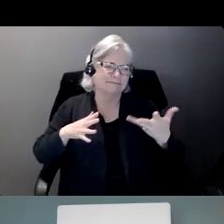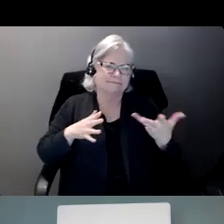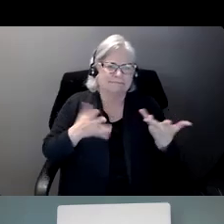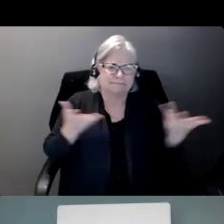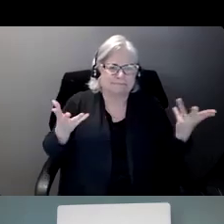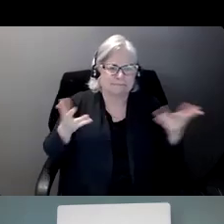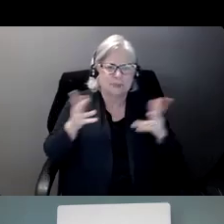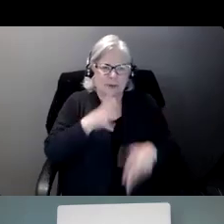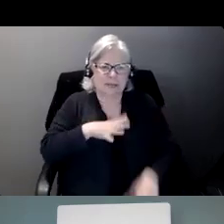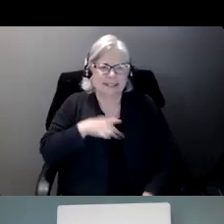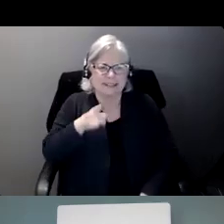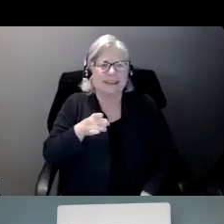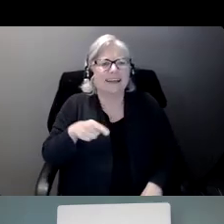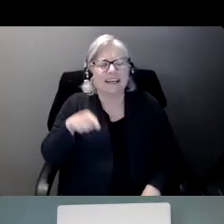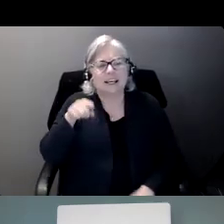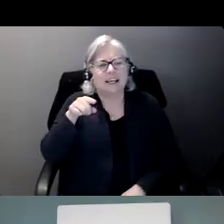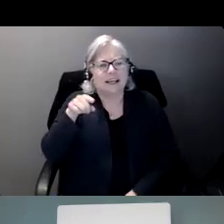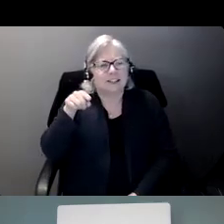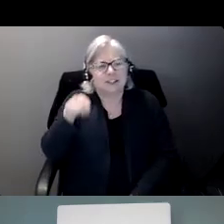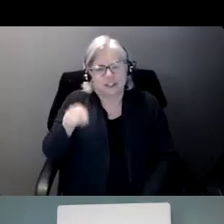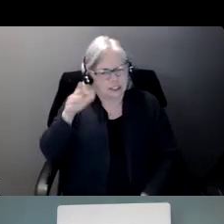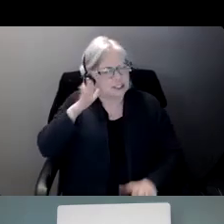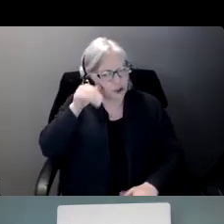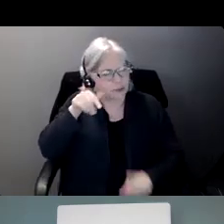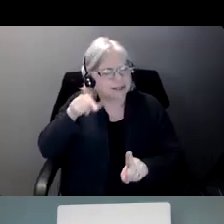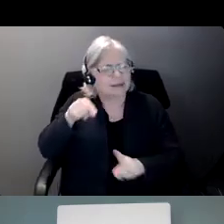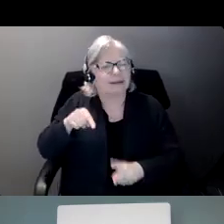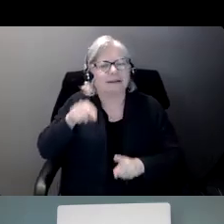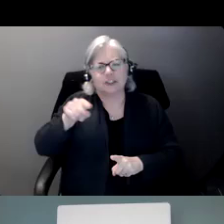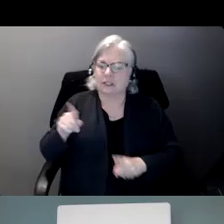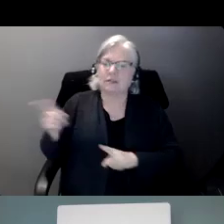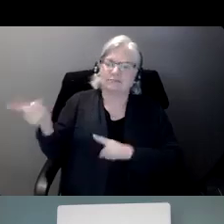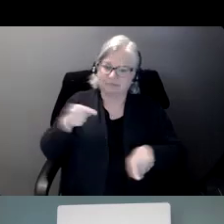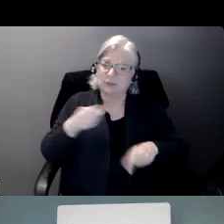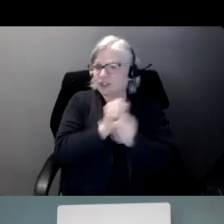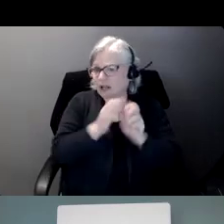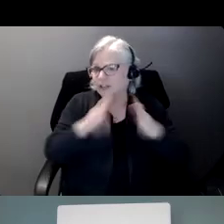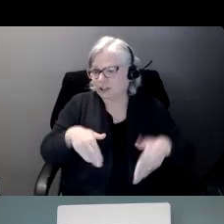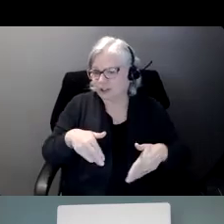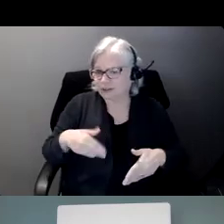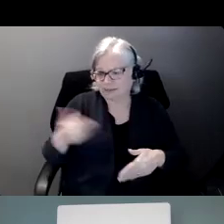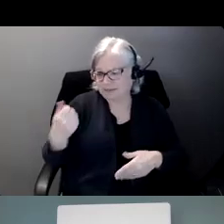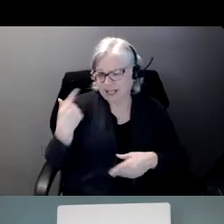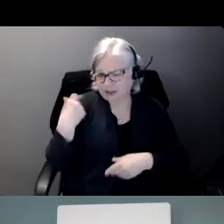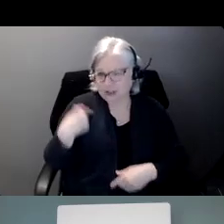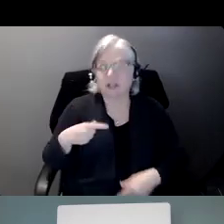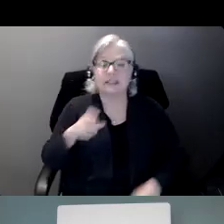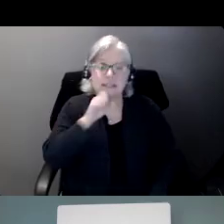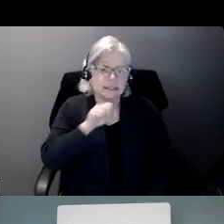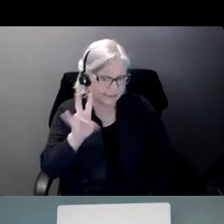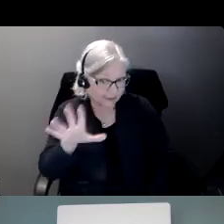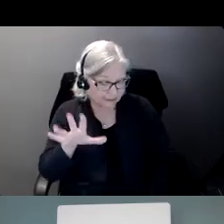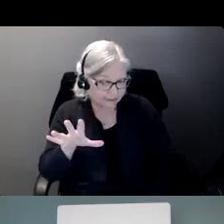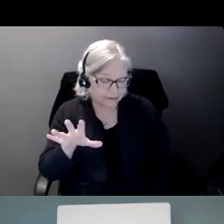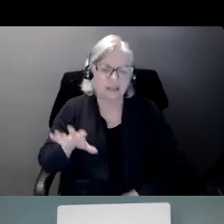on our shelter doorstep just over a year ago. At 75 years old, she had experienced